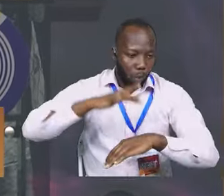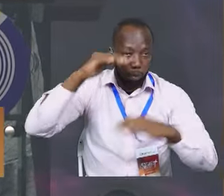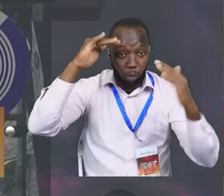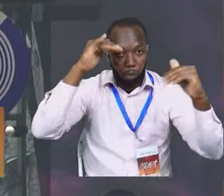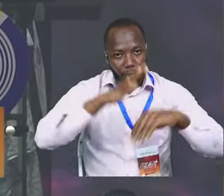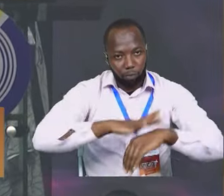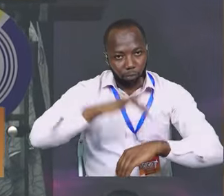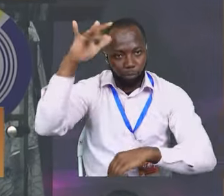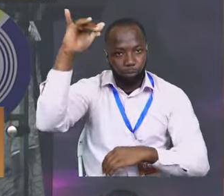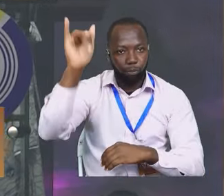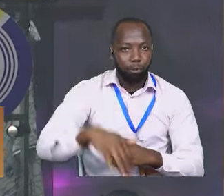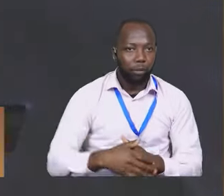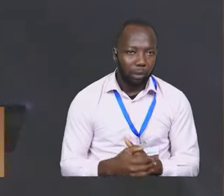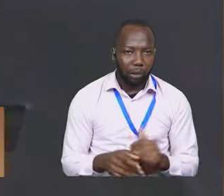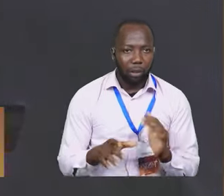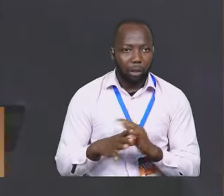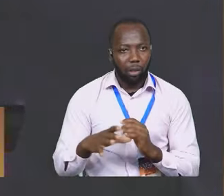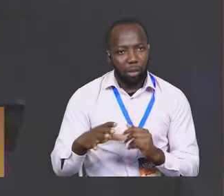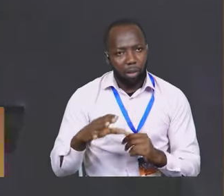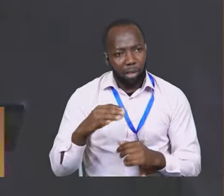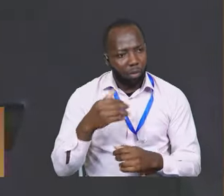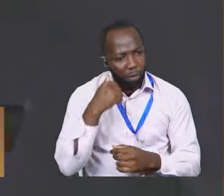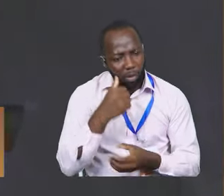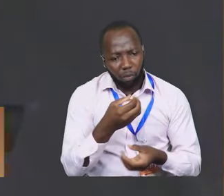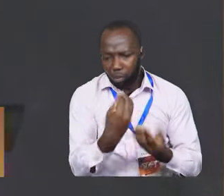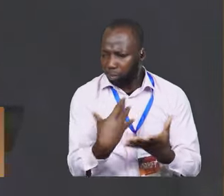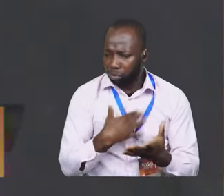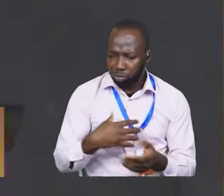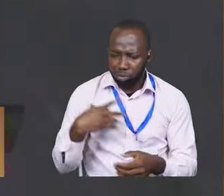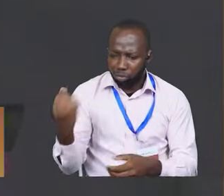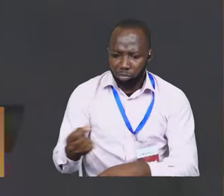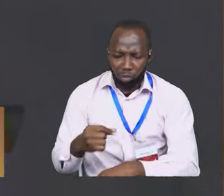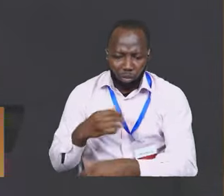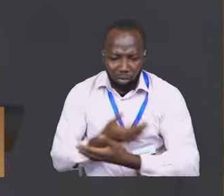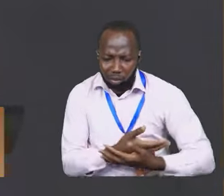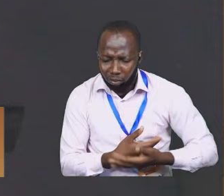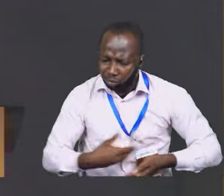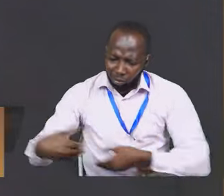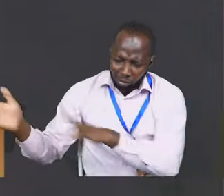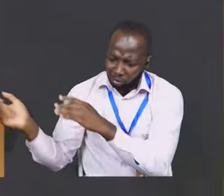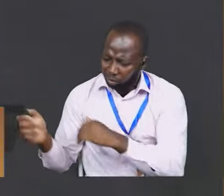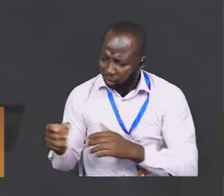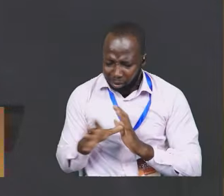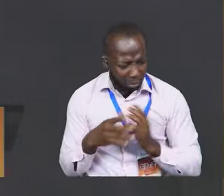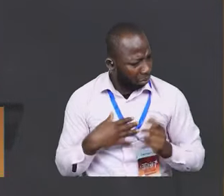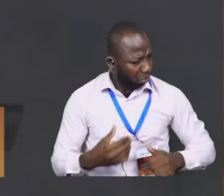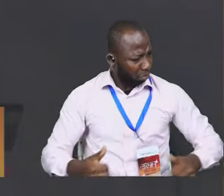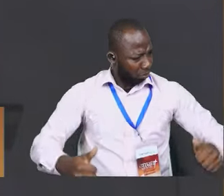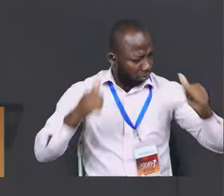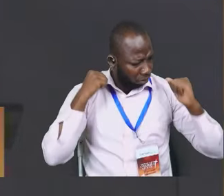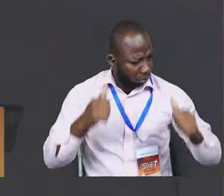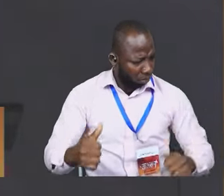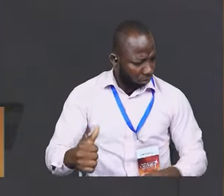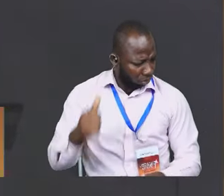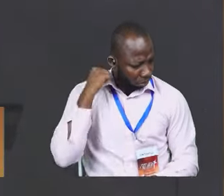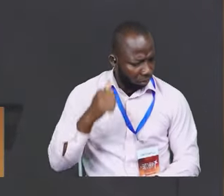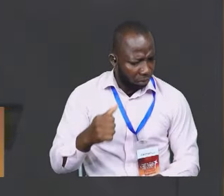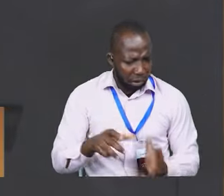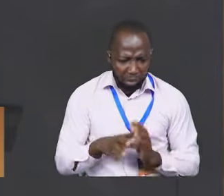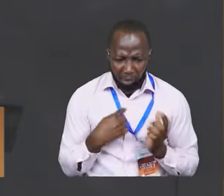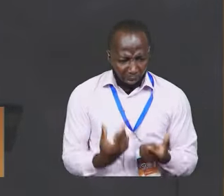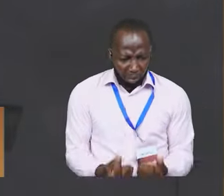glory. And the doctor said that take the child away. I said, no, I won't do it. I